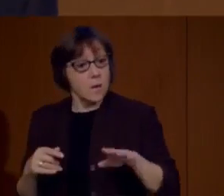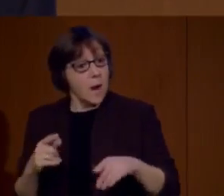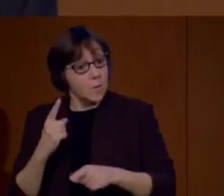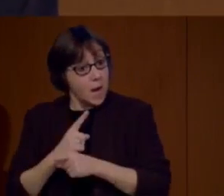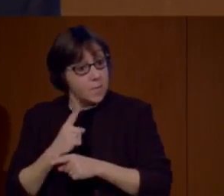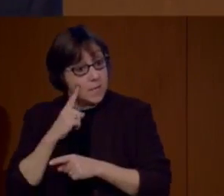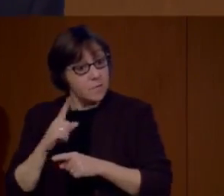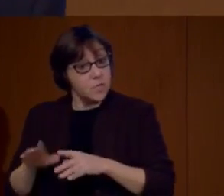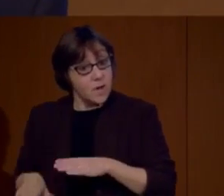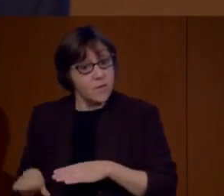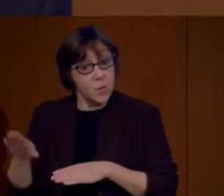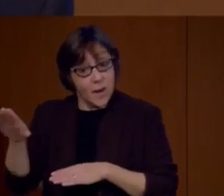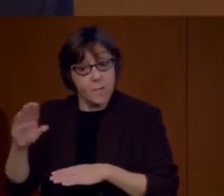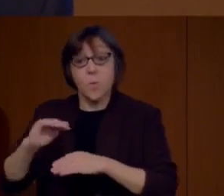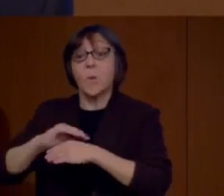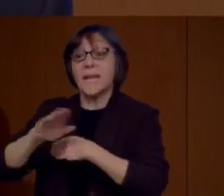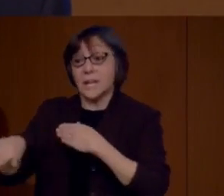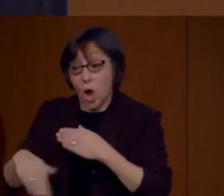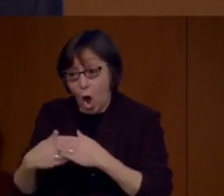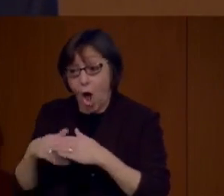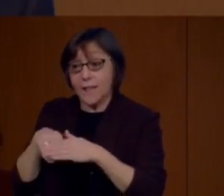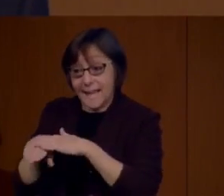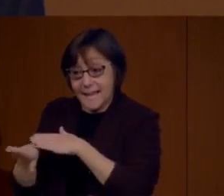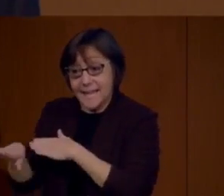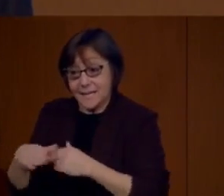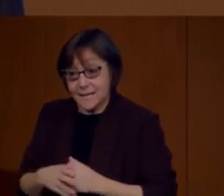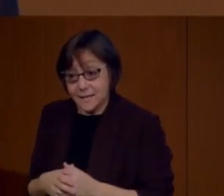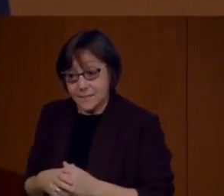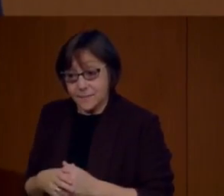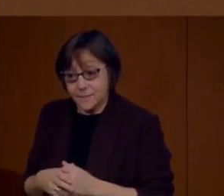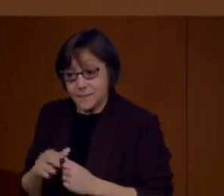the ramp, we can all get in."